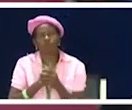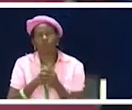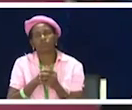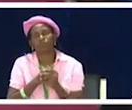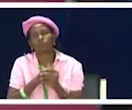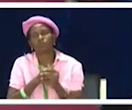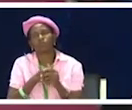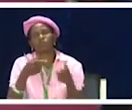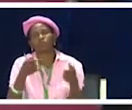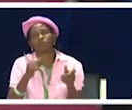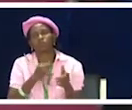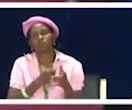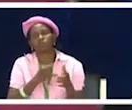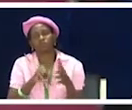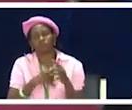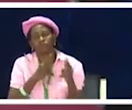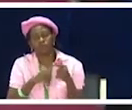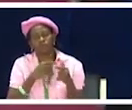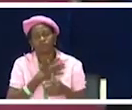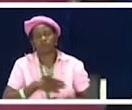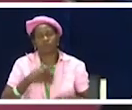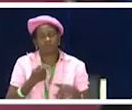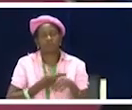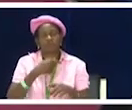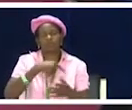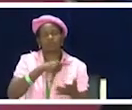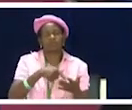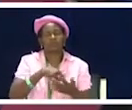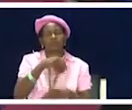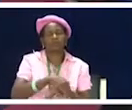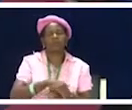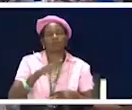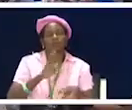Let him begin to enjoy from tonight onward.